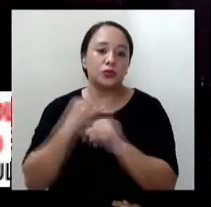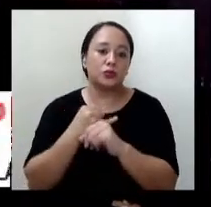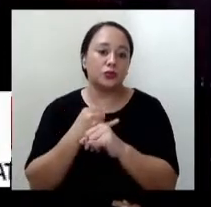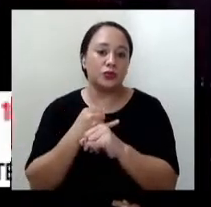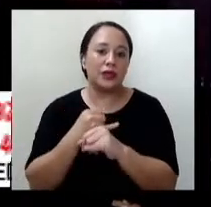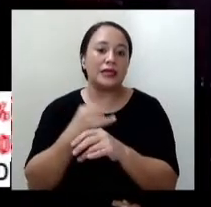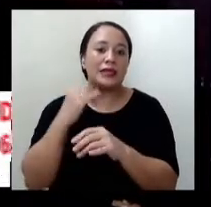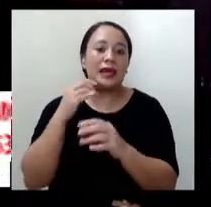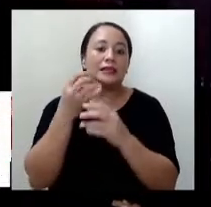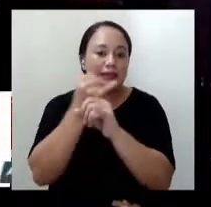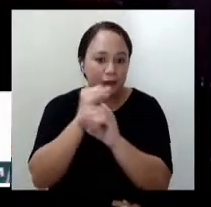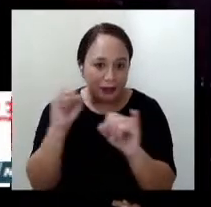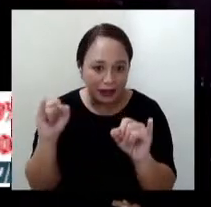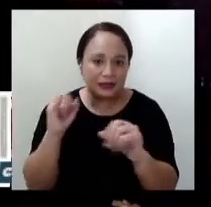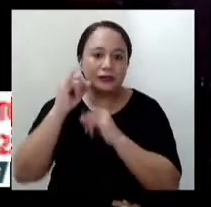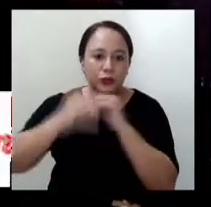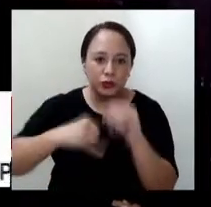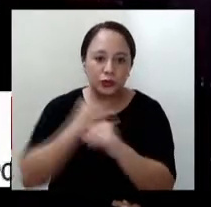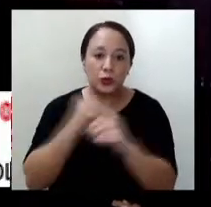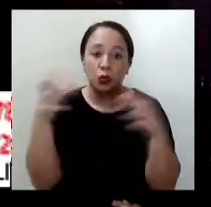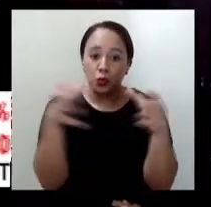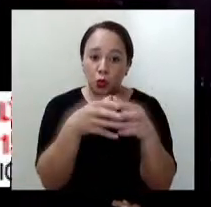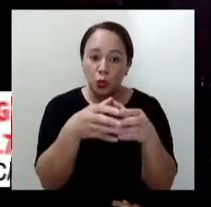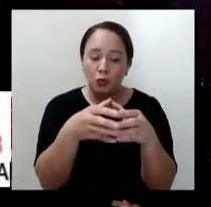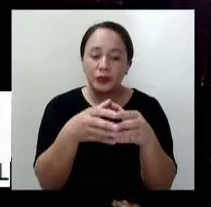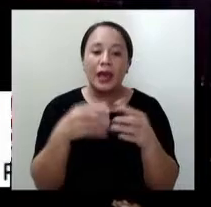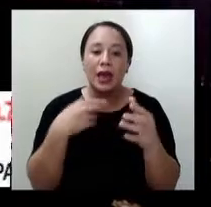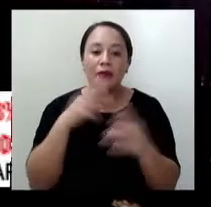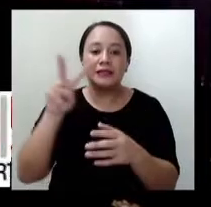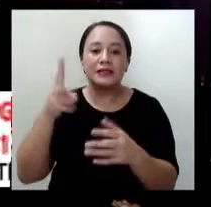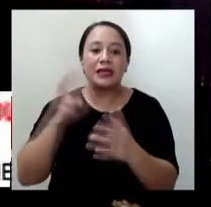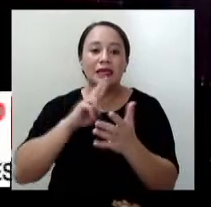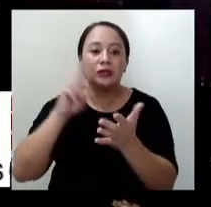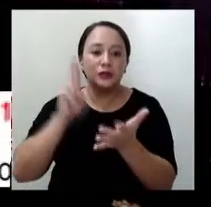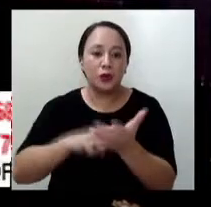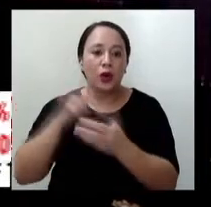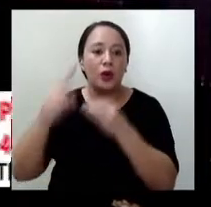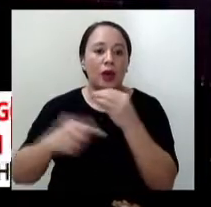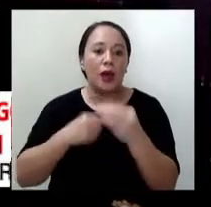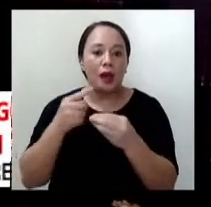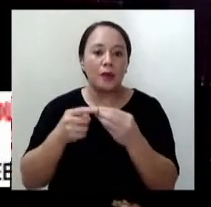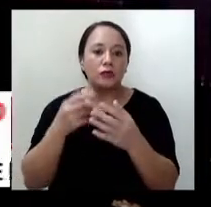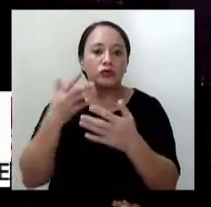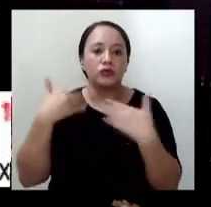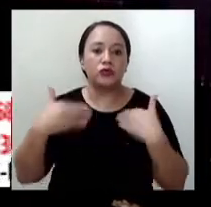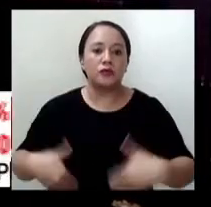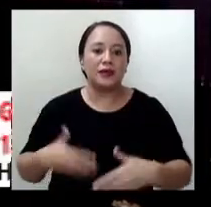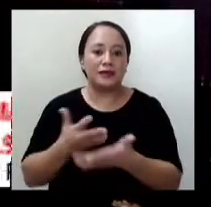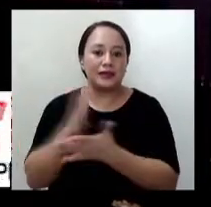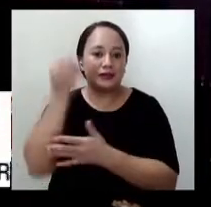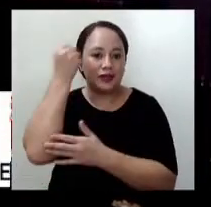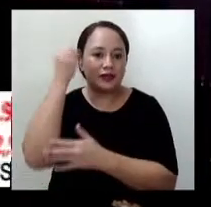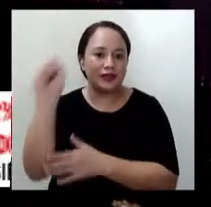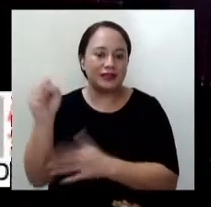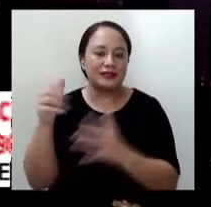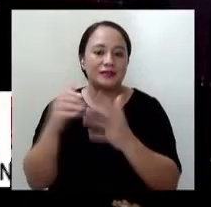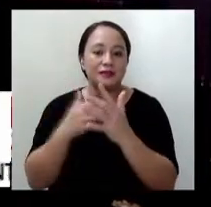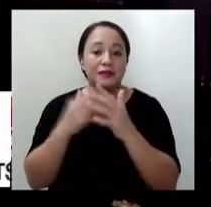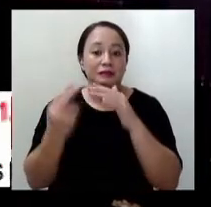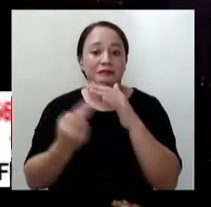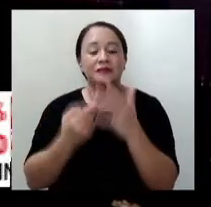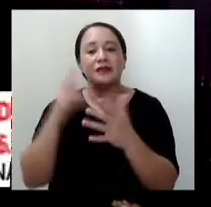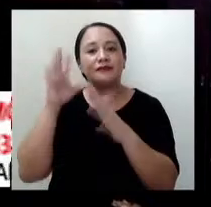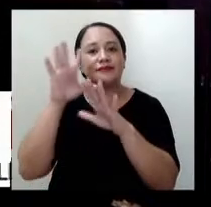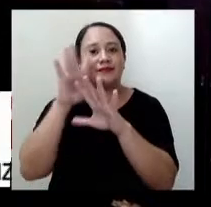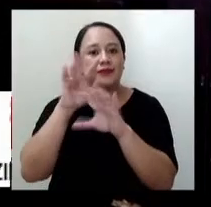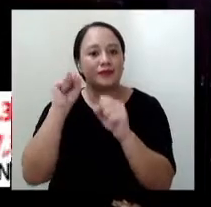An independent international commission releases its second report regarding alleged human rights violations under the Duterte